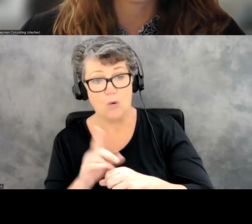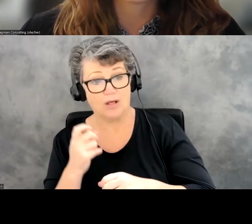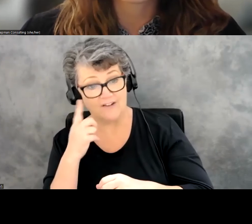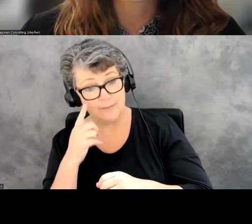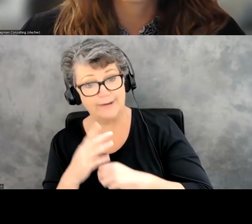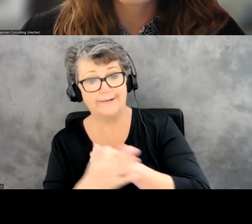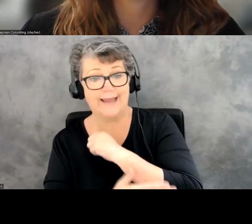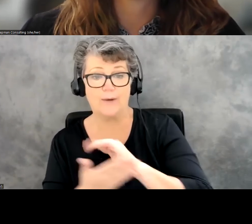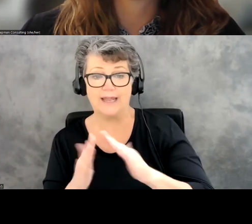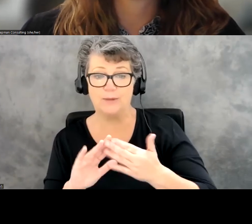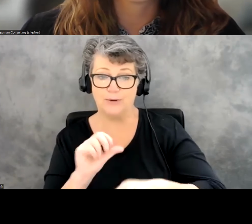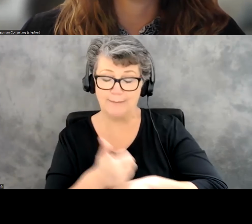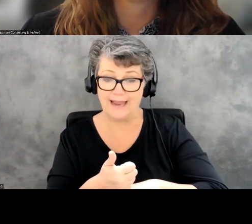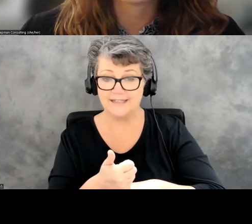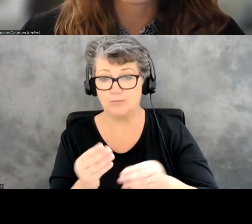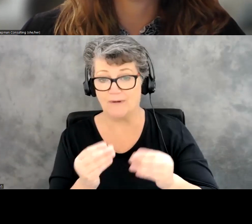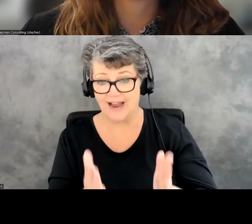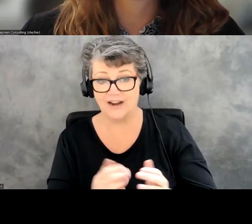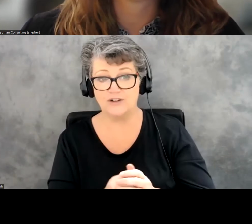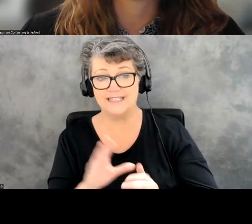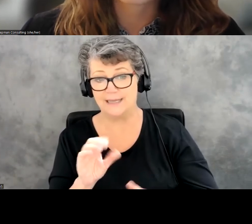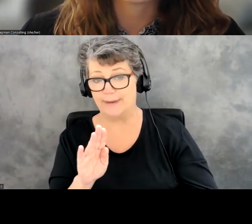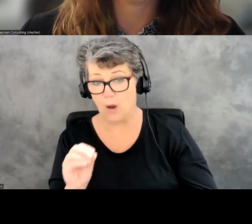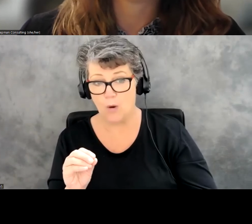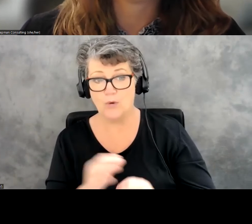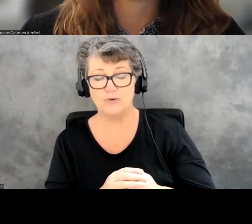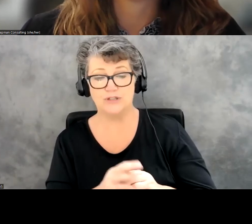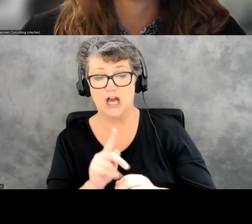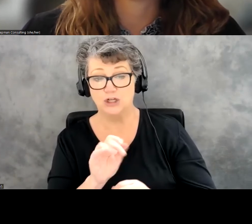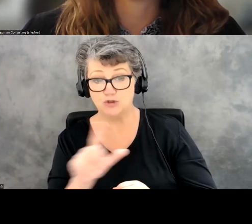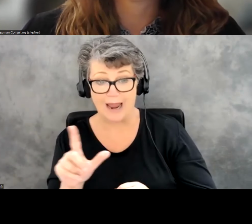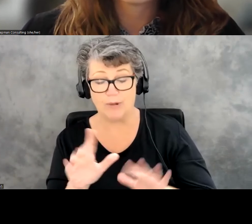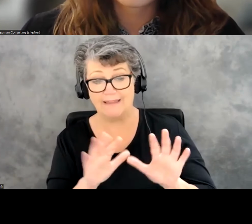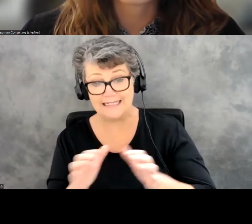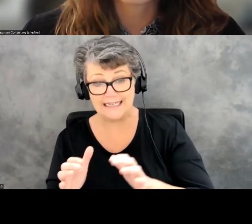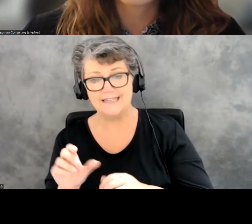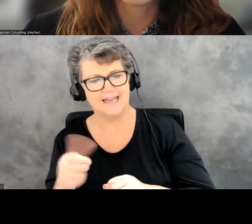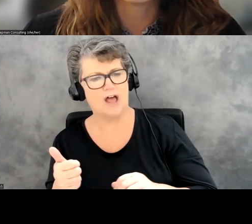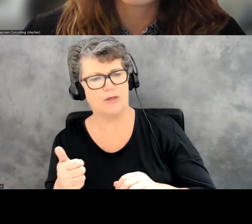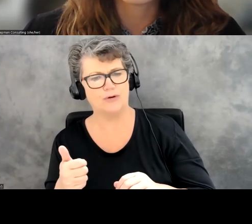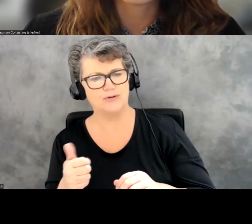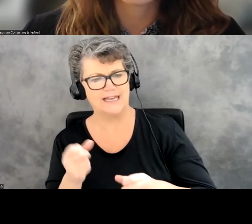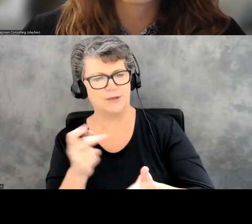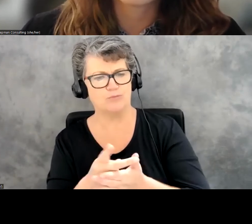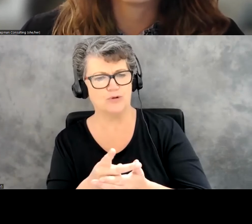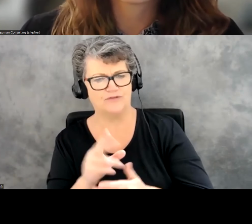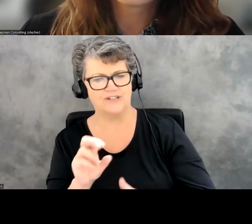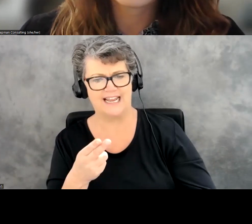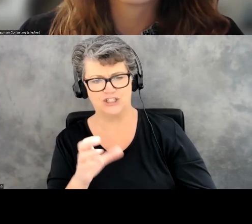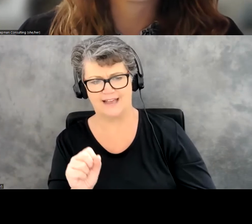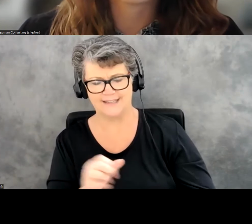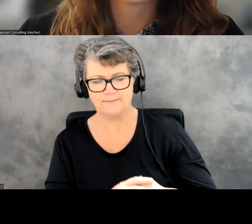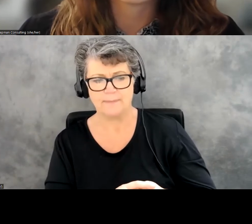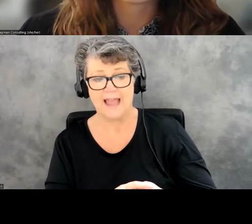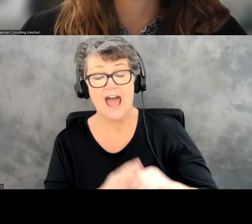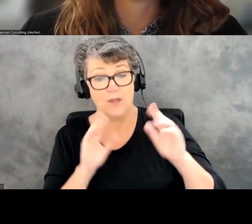county and community-based providers, CBOs, tribal entities, and others as approved to DHCS. And they're